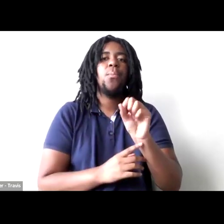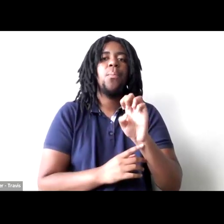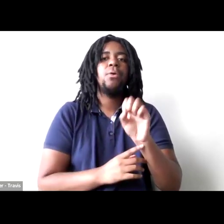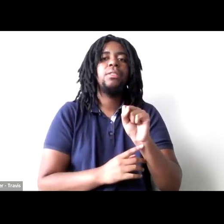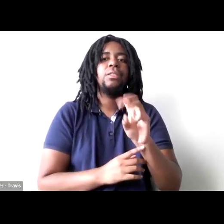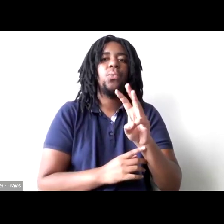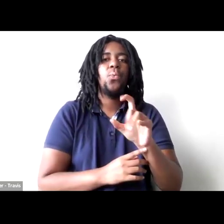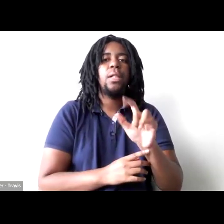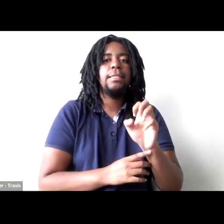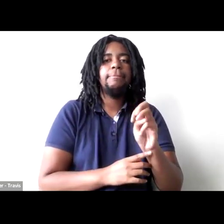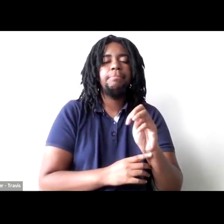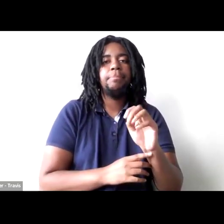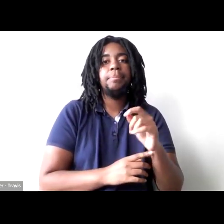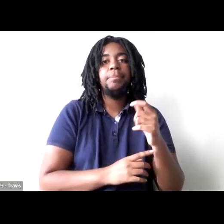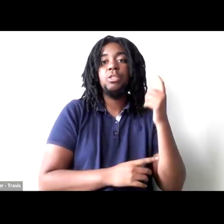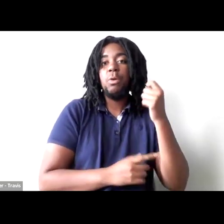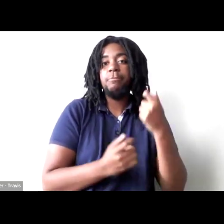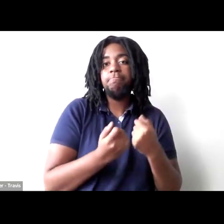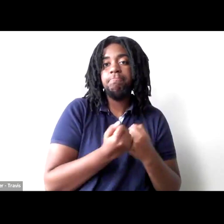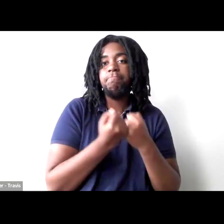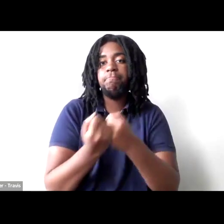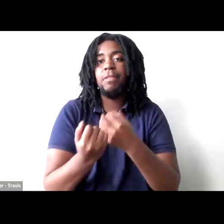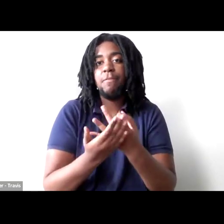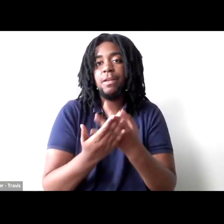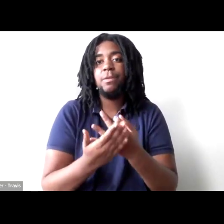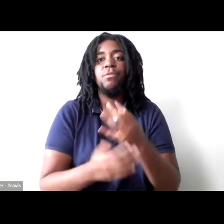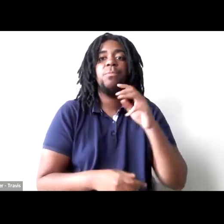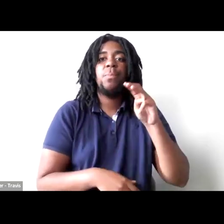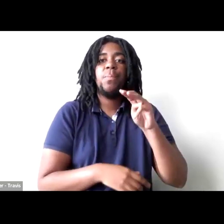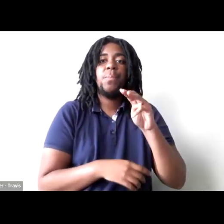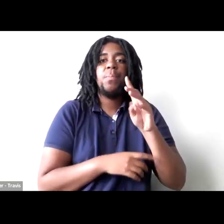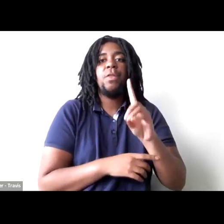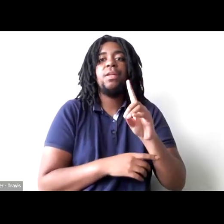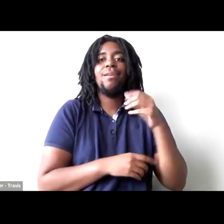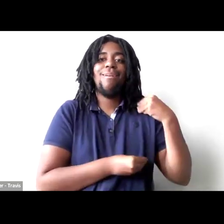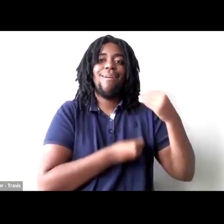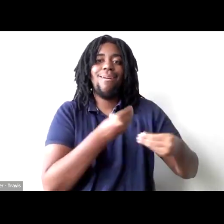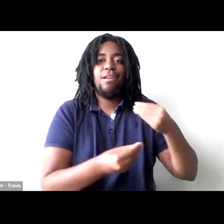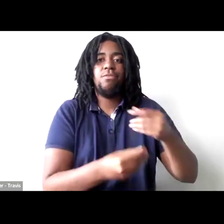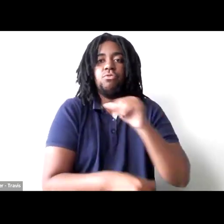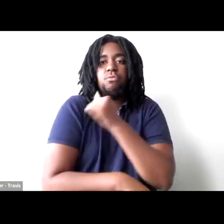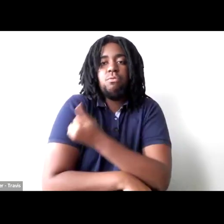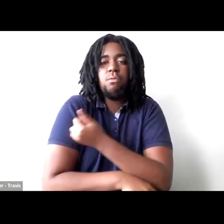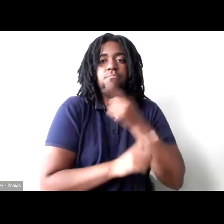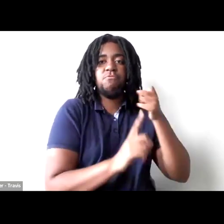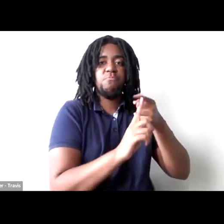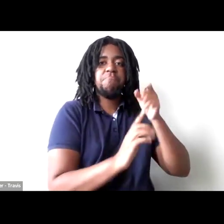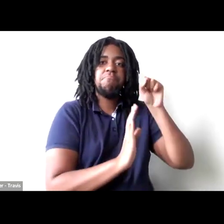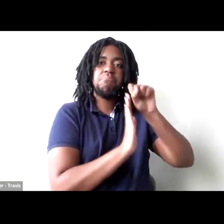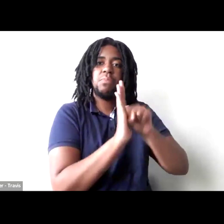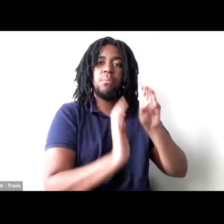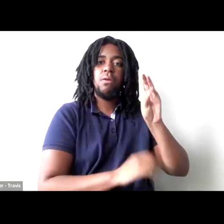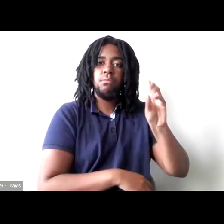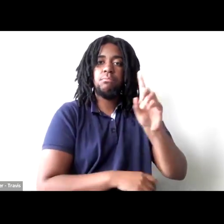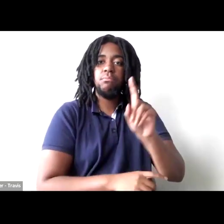part with state funds from the Maryland Heritage Areas Authority, an instrumentality of the state of Maryland. However, project